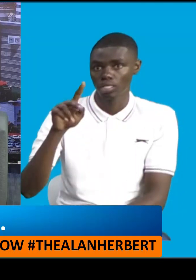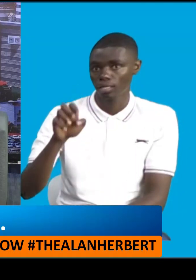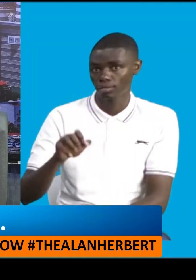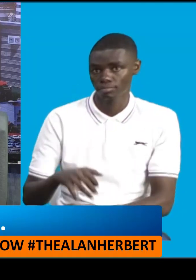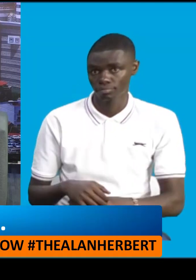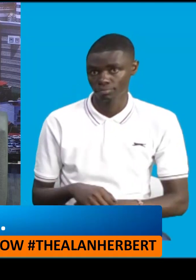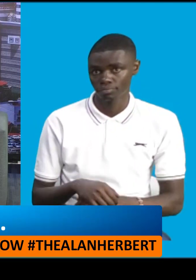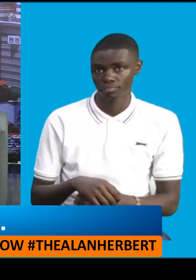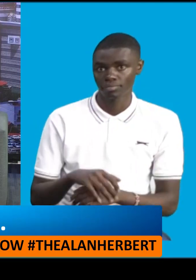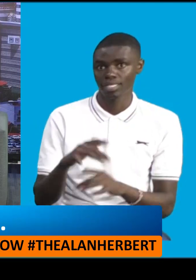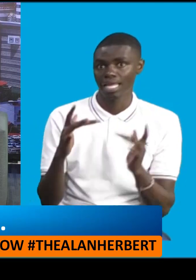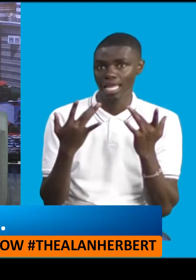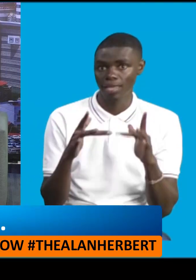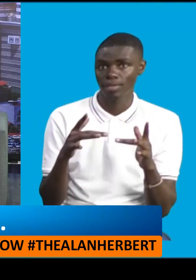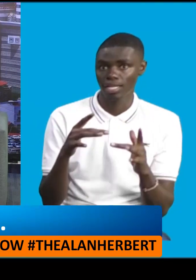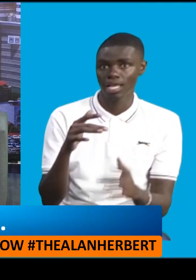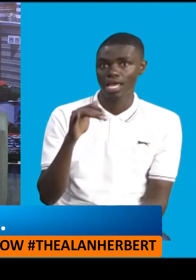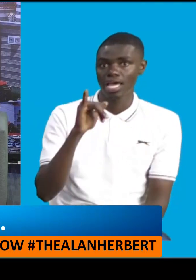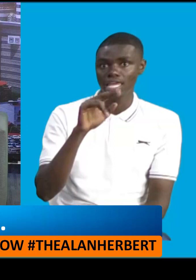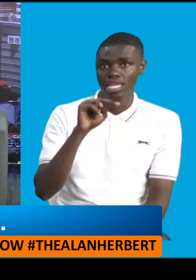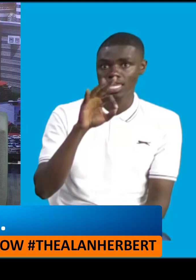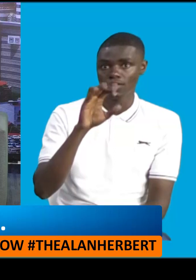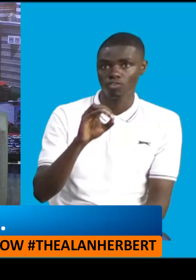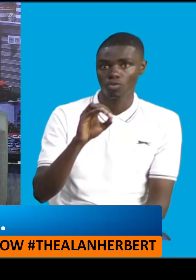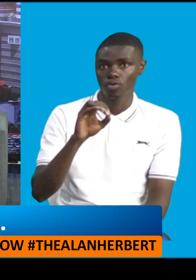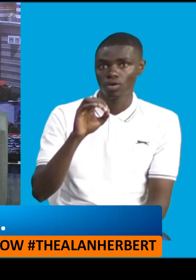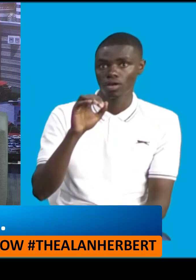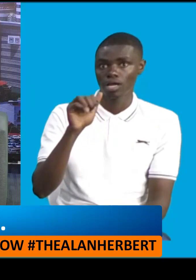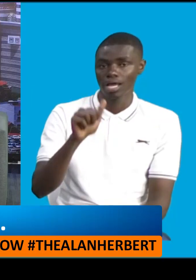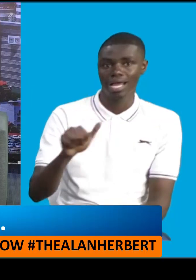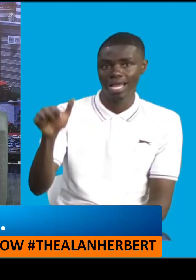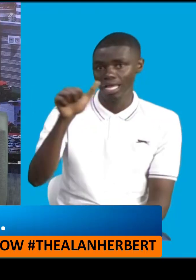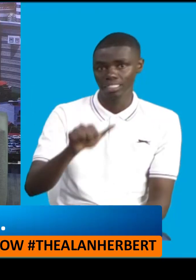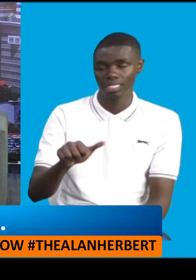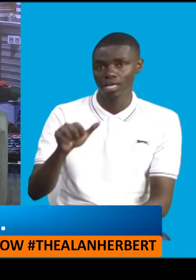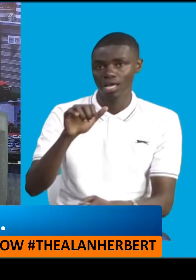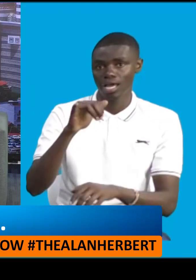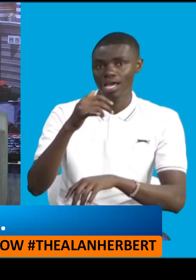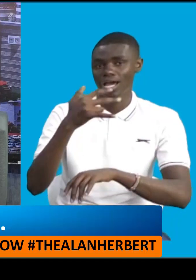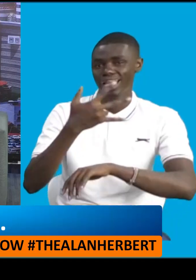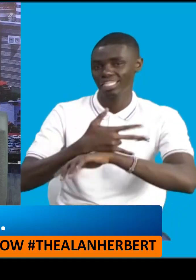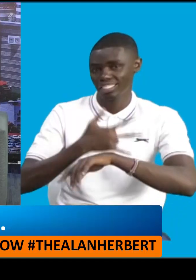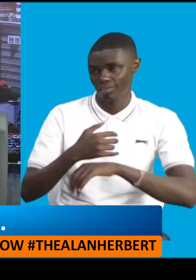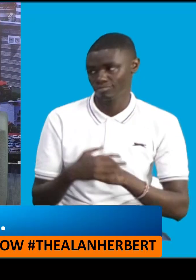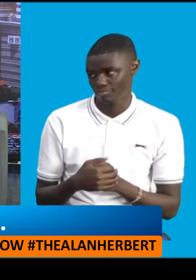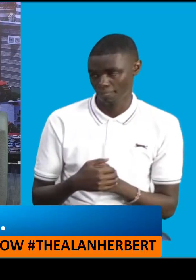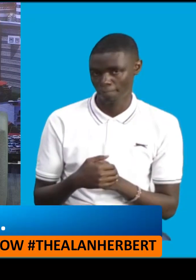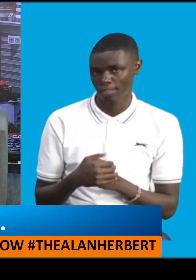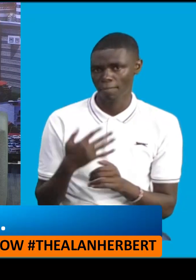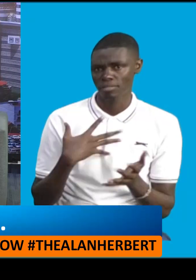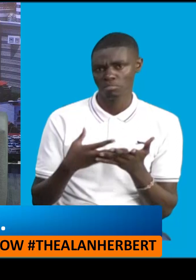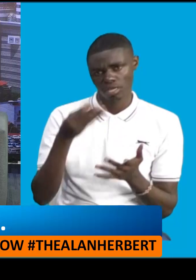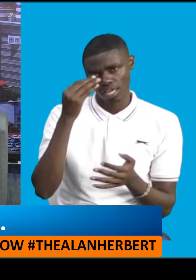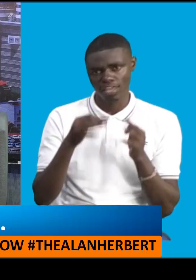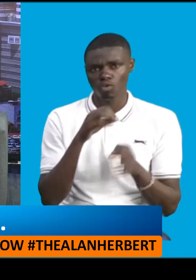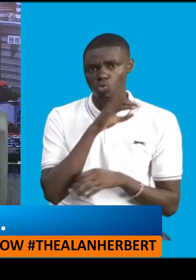www.nhif.or.ke. Yeah. Yes, and email info@NHIF. You can also send your messages through email. And something that I